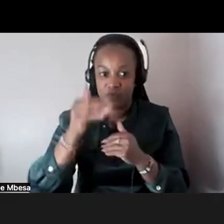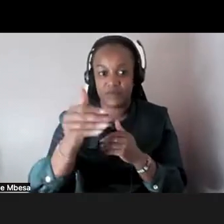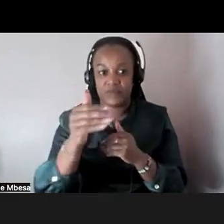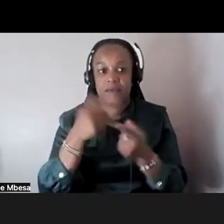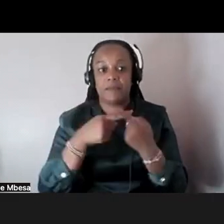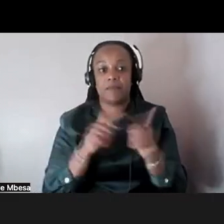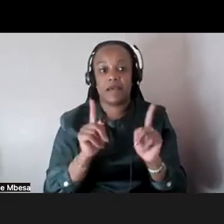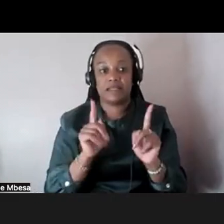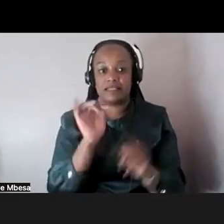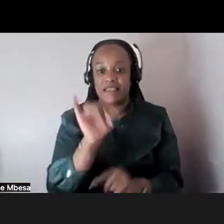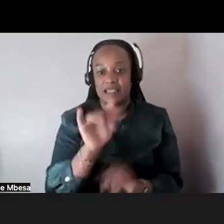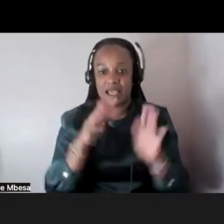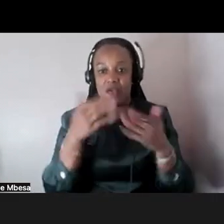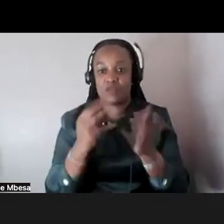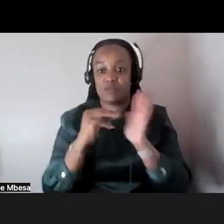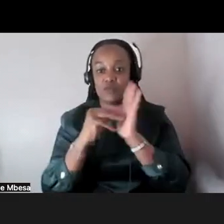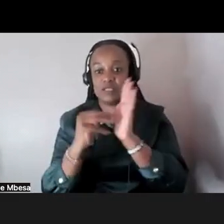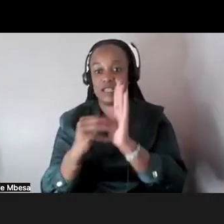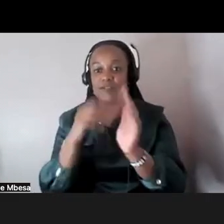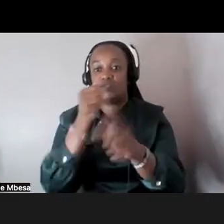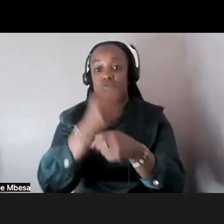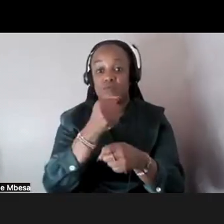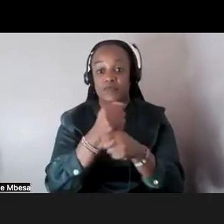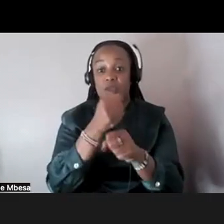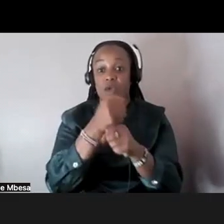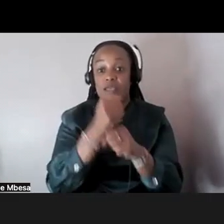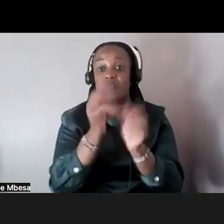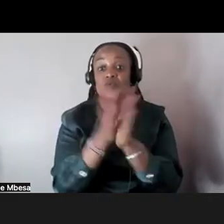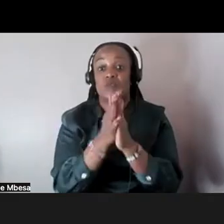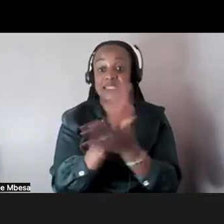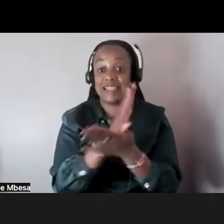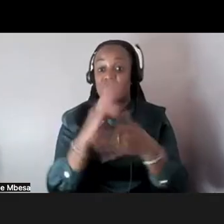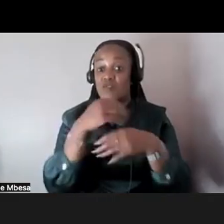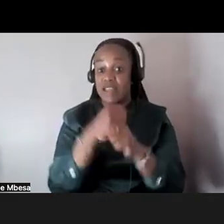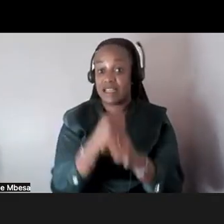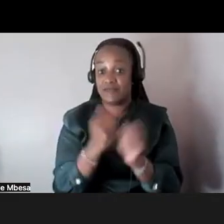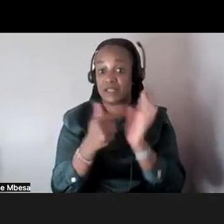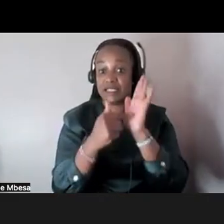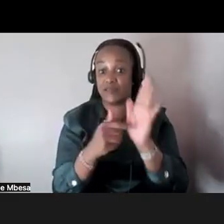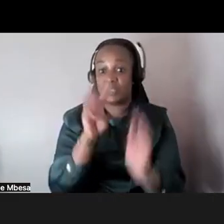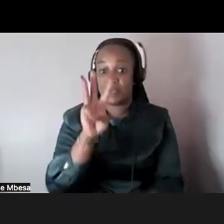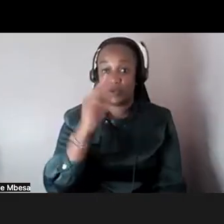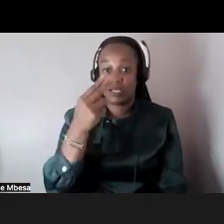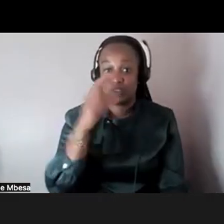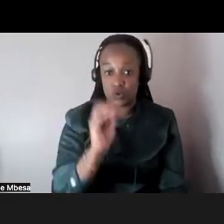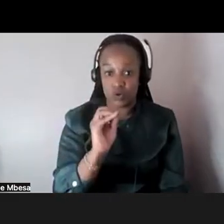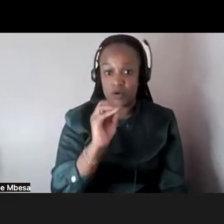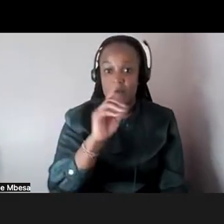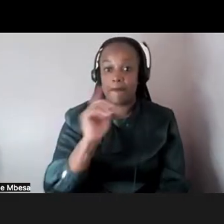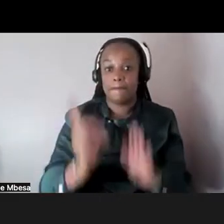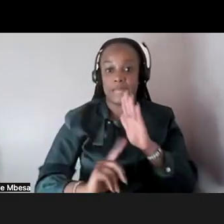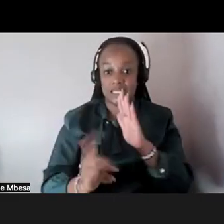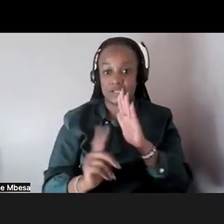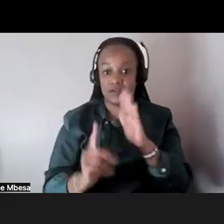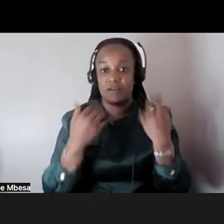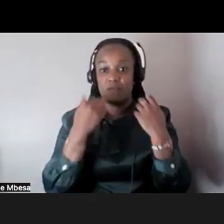like. Of course, working with other stakeholders like WHO and the Ministry of Health and the county government, it has been possible